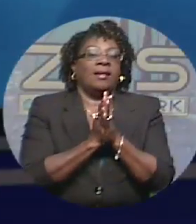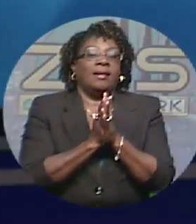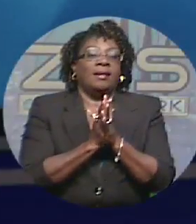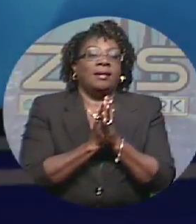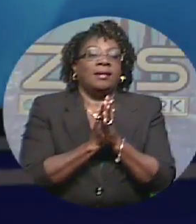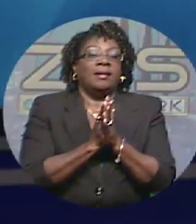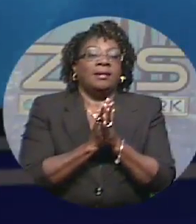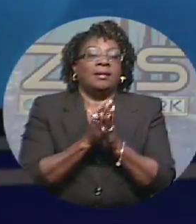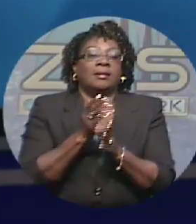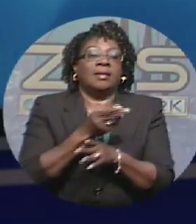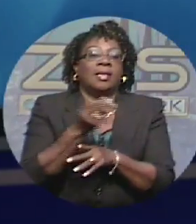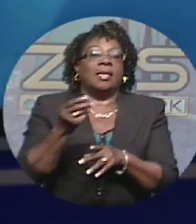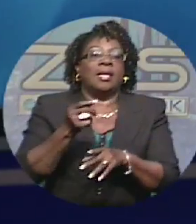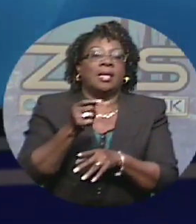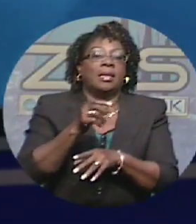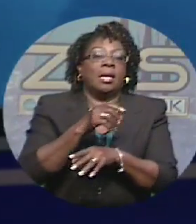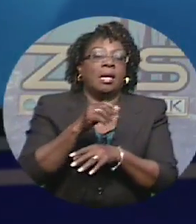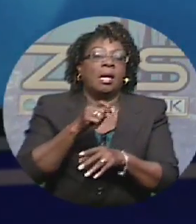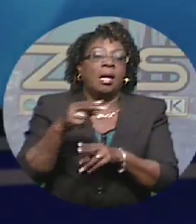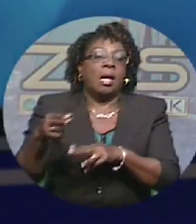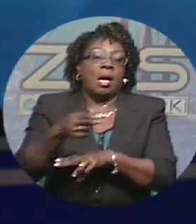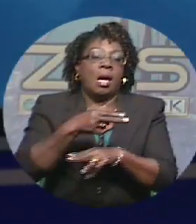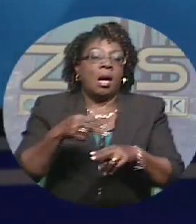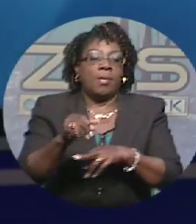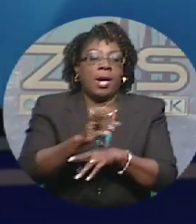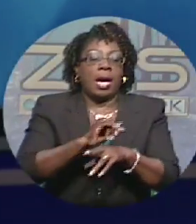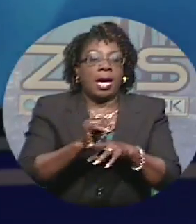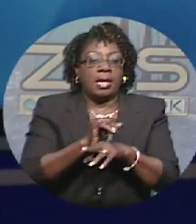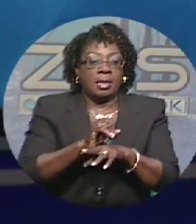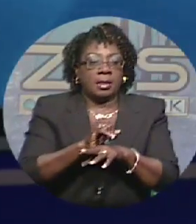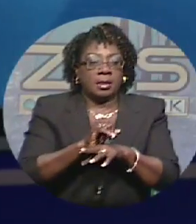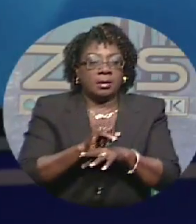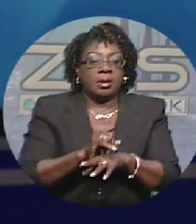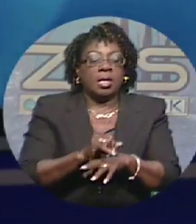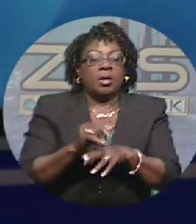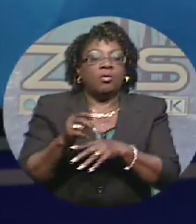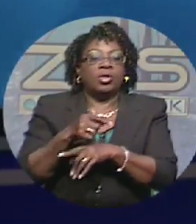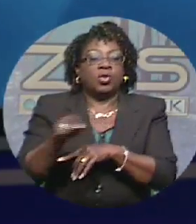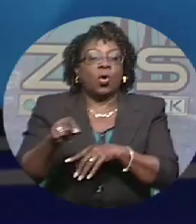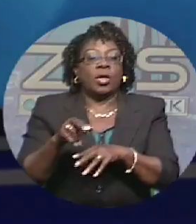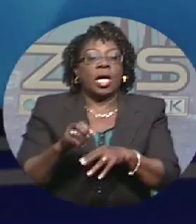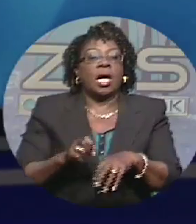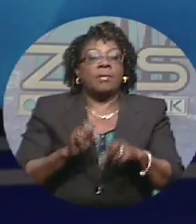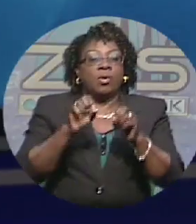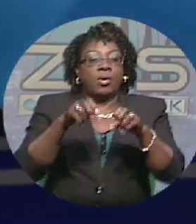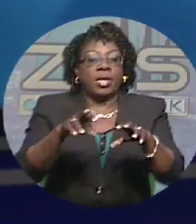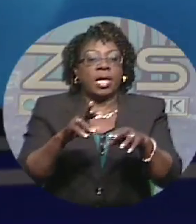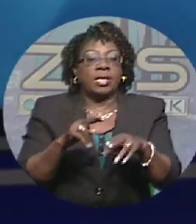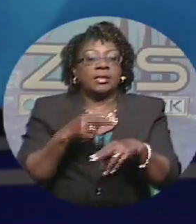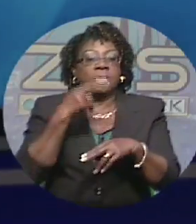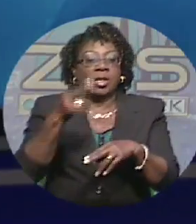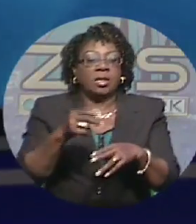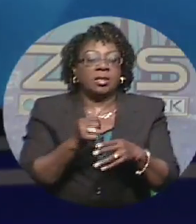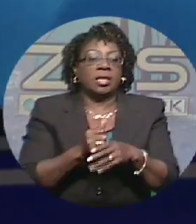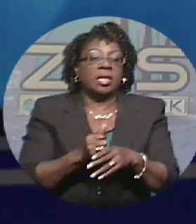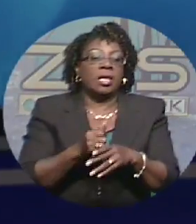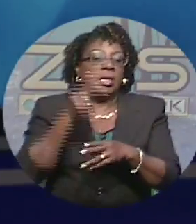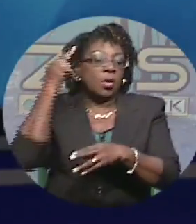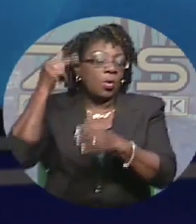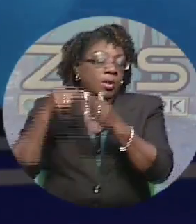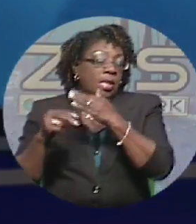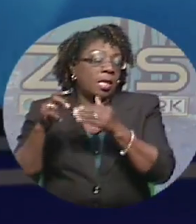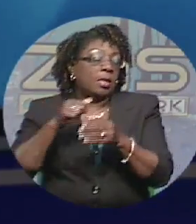The iconic Harbor Island Bahamas landmark Romora Bay Resort and Marina has announced the appointment of Joseph Dargavich